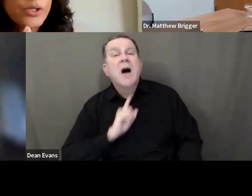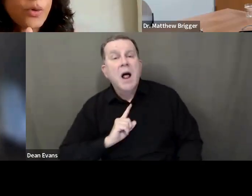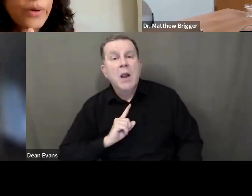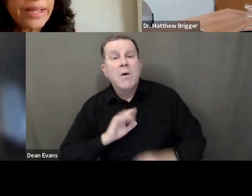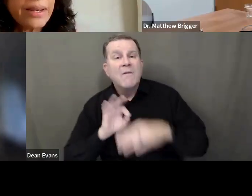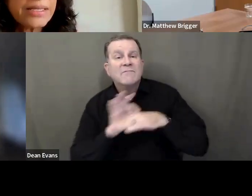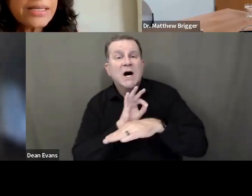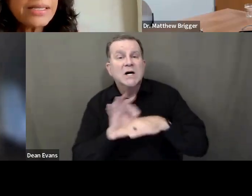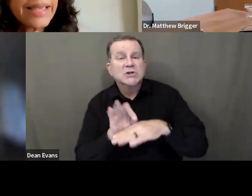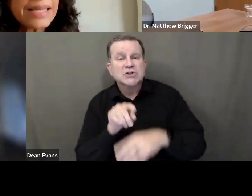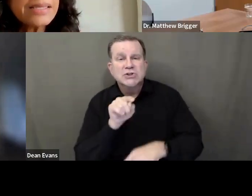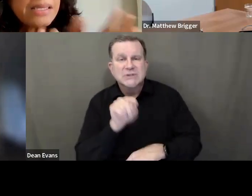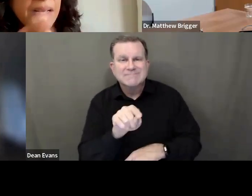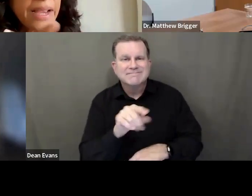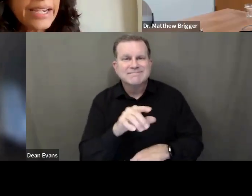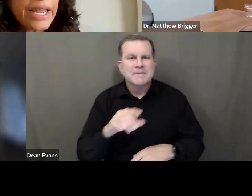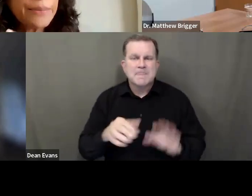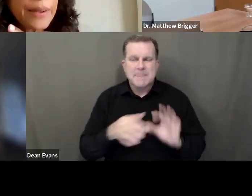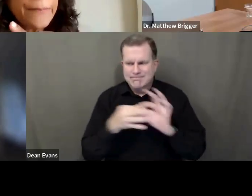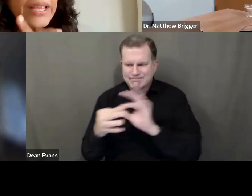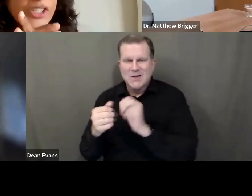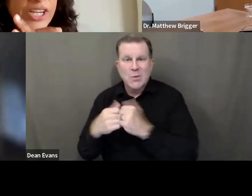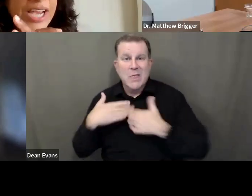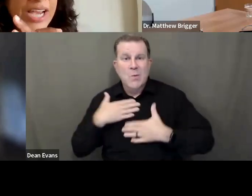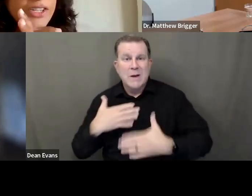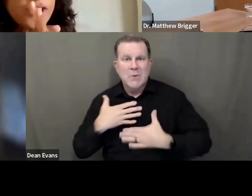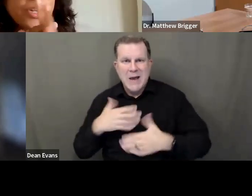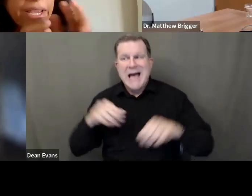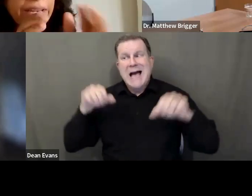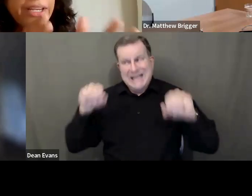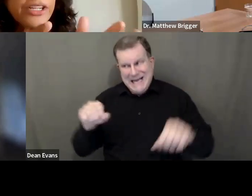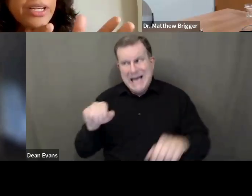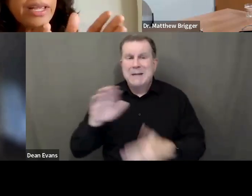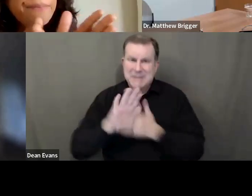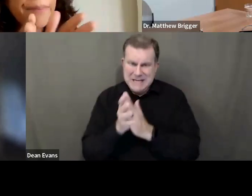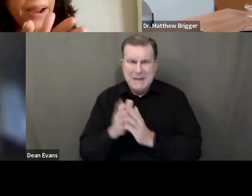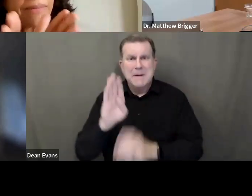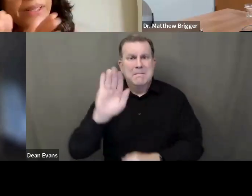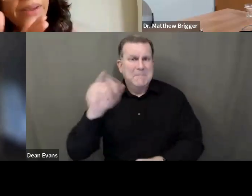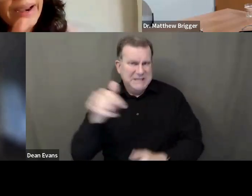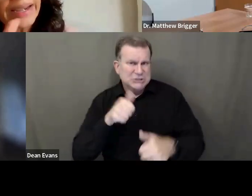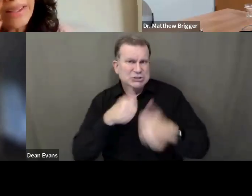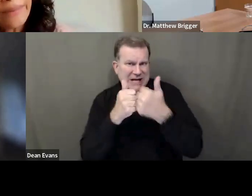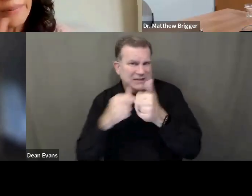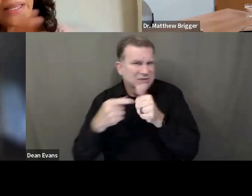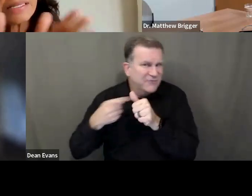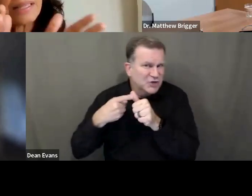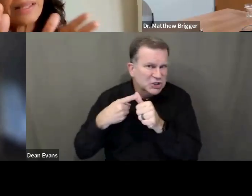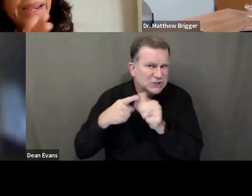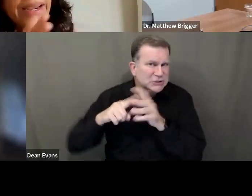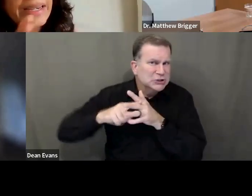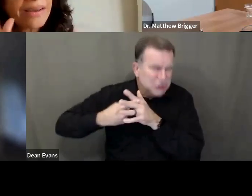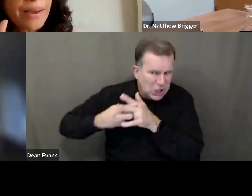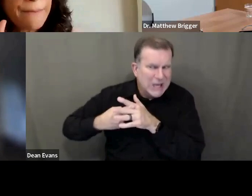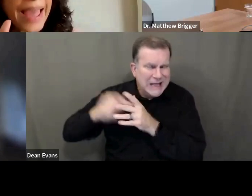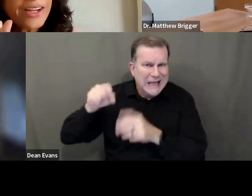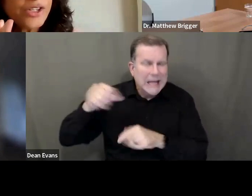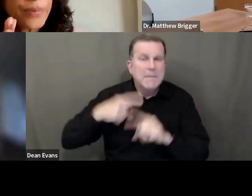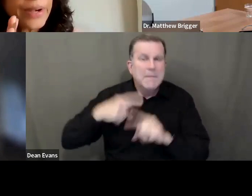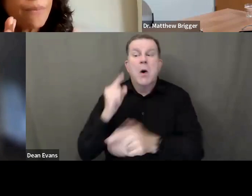with respiratory illnesses, yes, it can be a big challenge initially, but with the right therapies and the